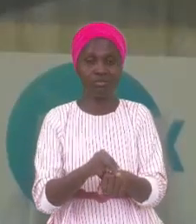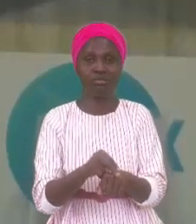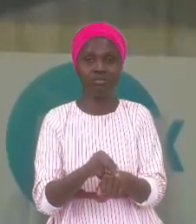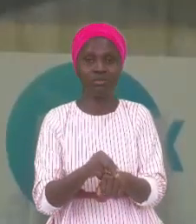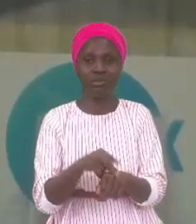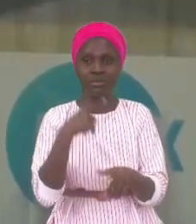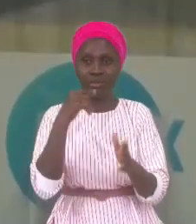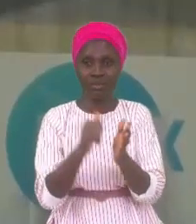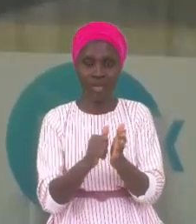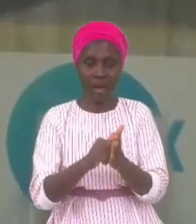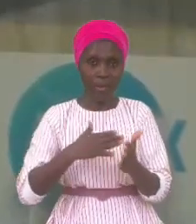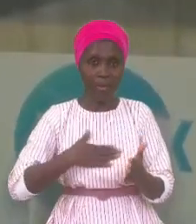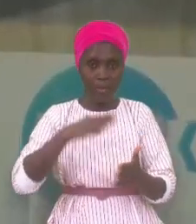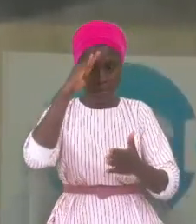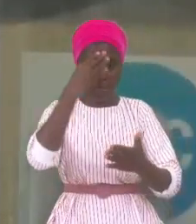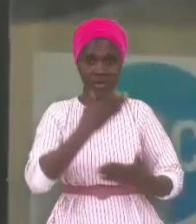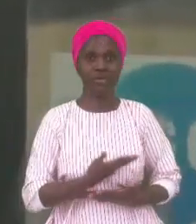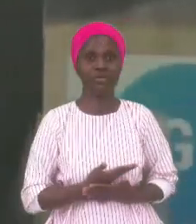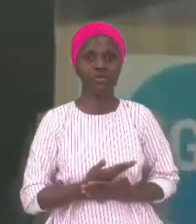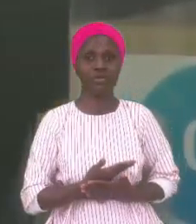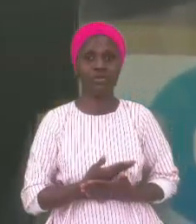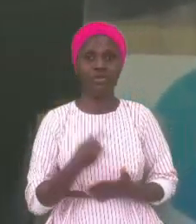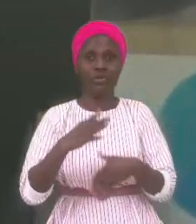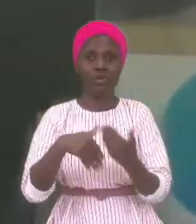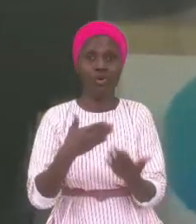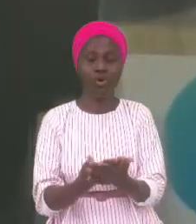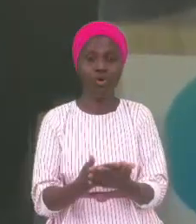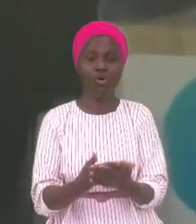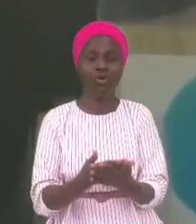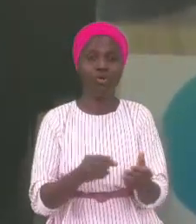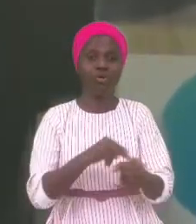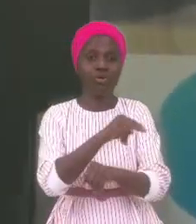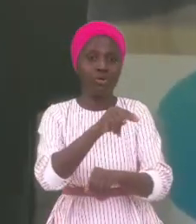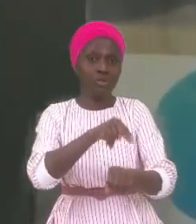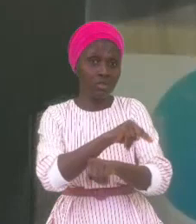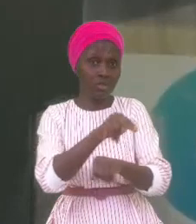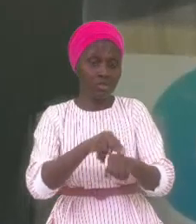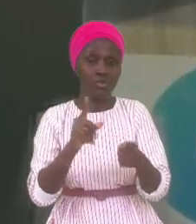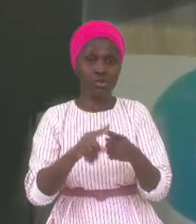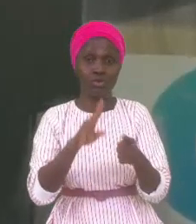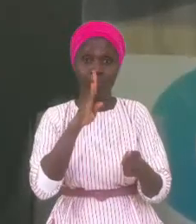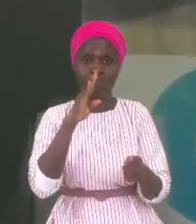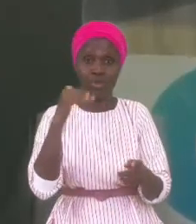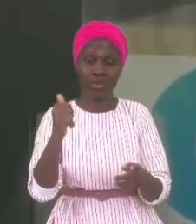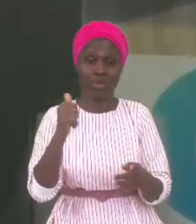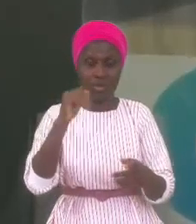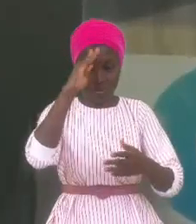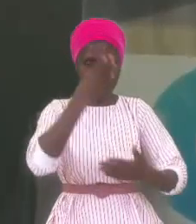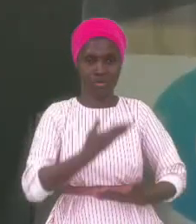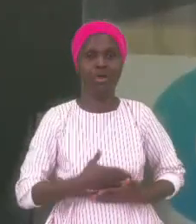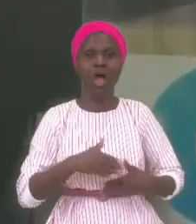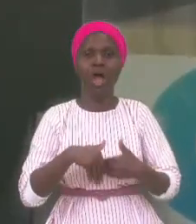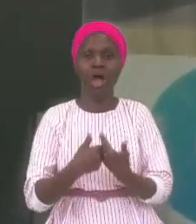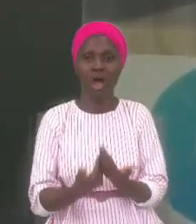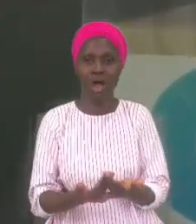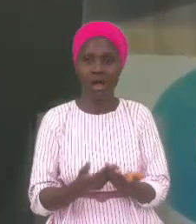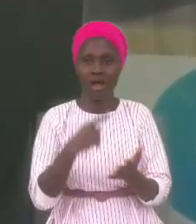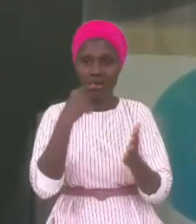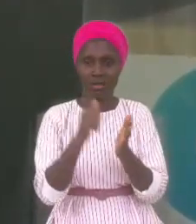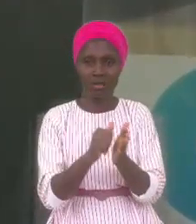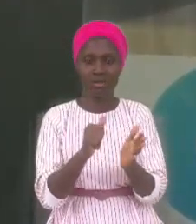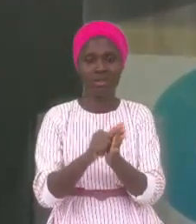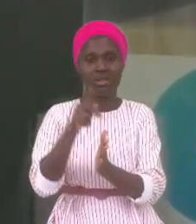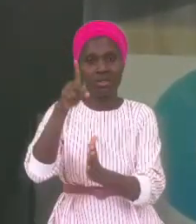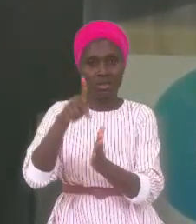singular. The whole nation to be the son. How did that happen? He said, slay the lamb.